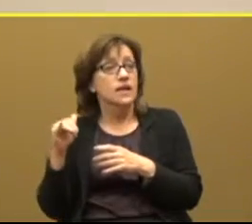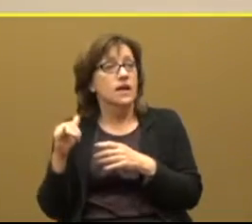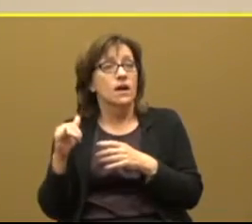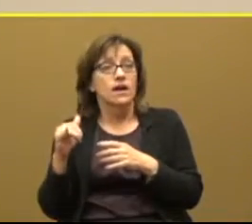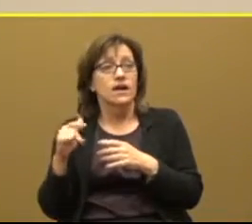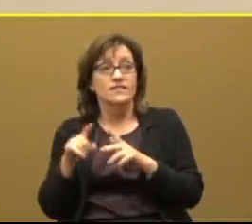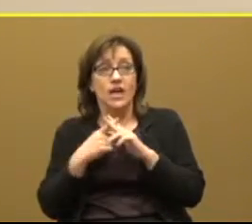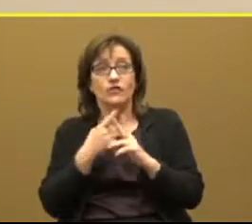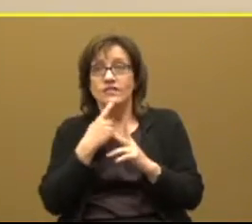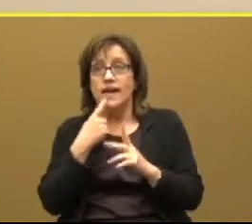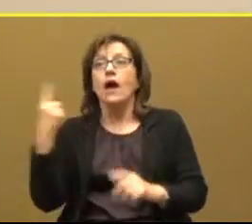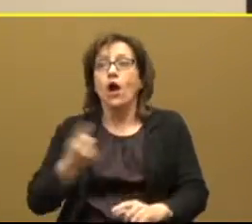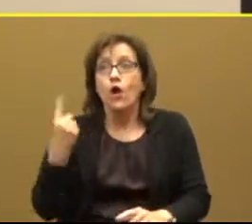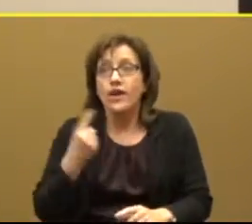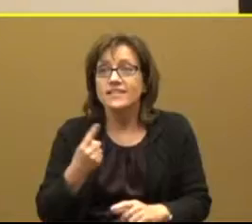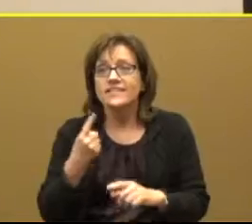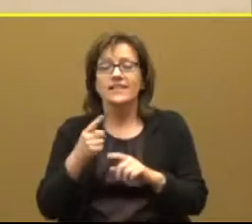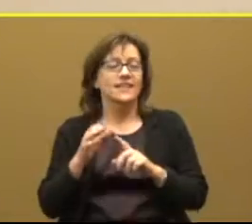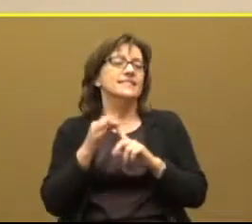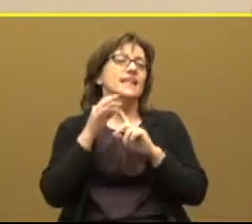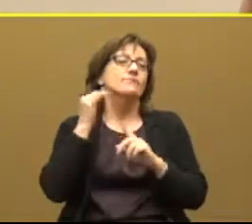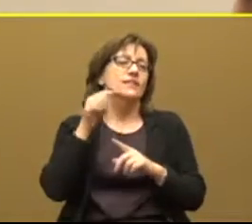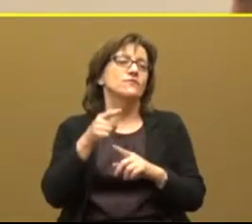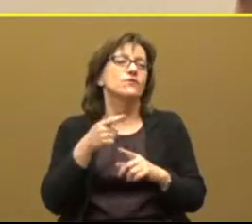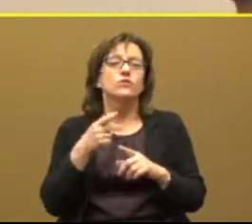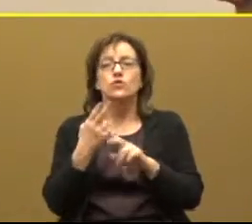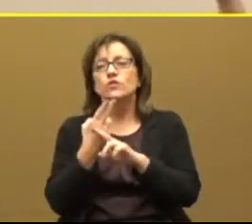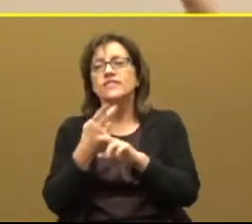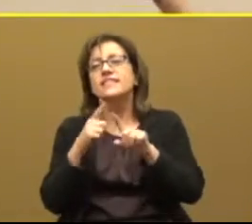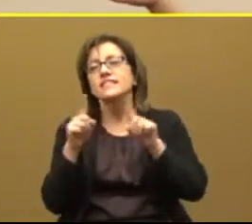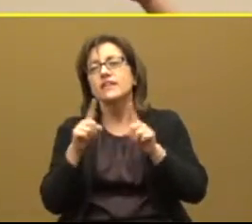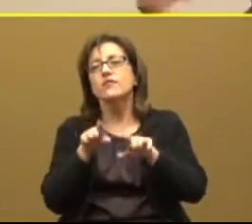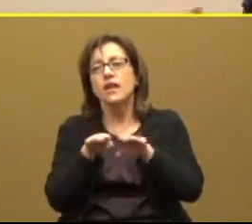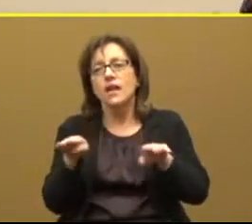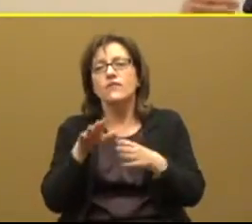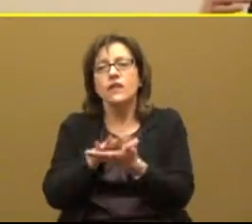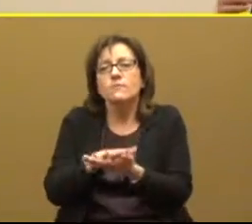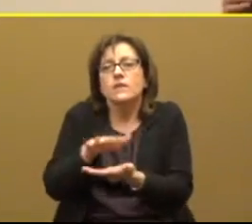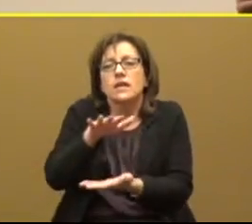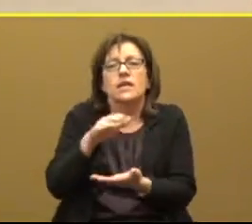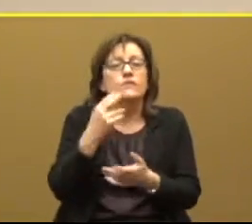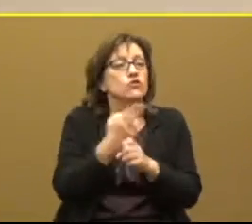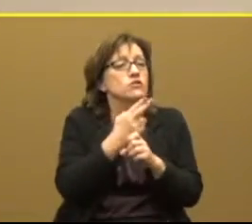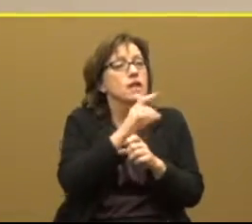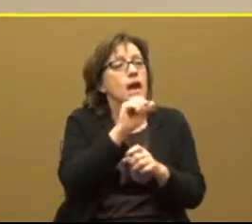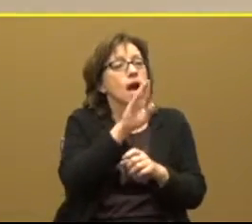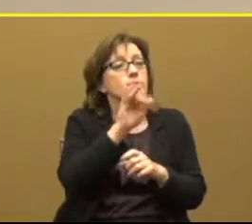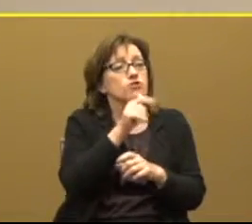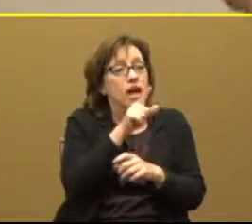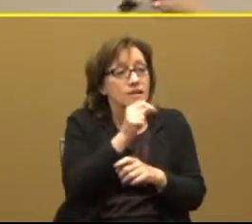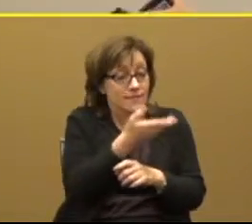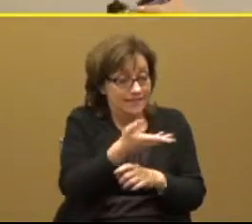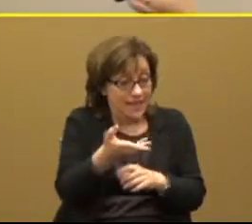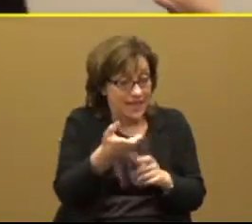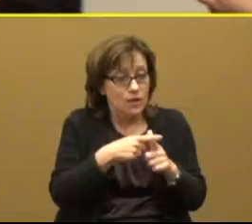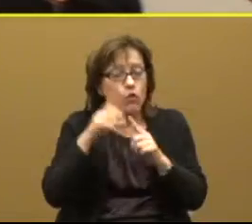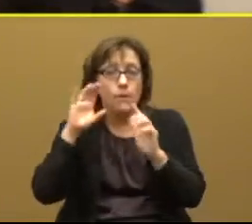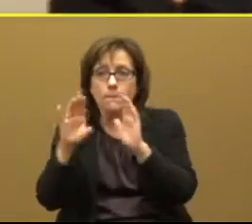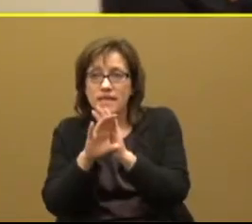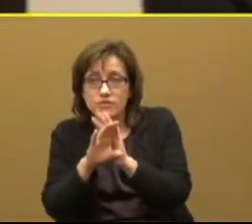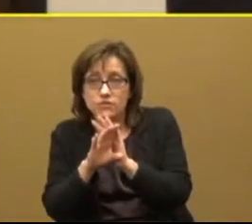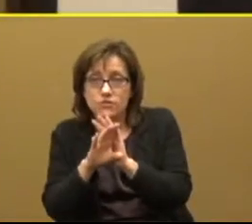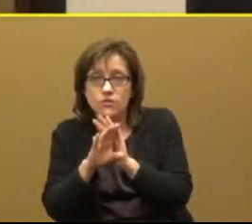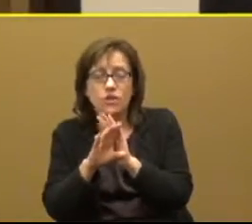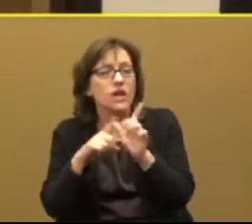always, except if you're using a different level of abstraction. If you're using object or photo, when do you start to tie that in? Well,